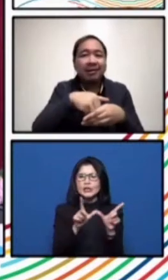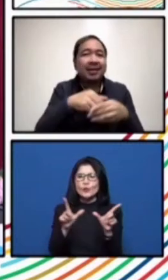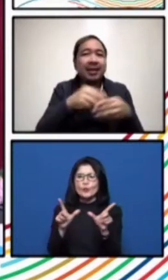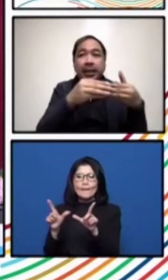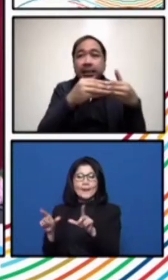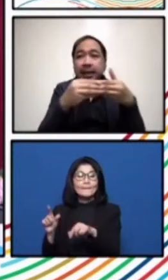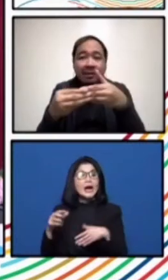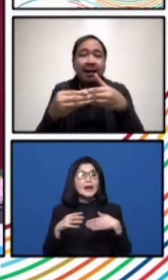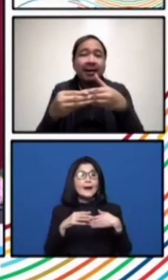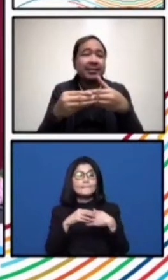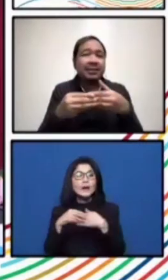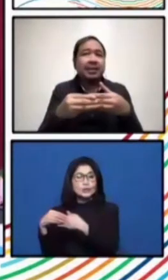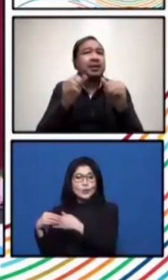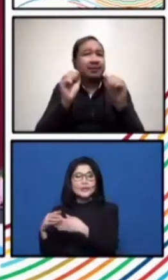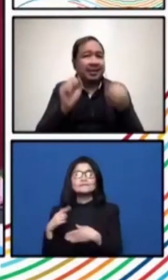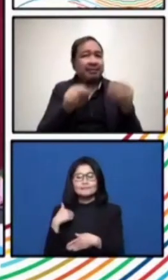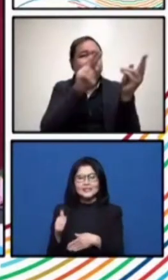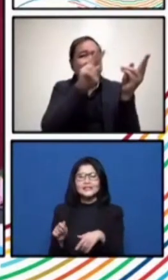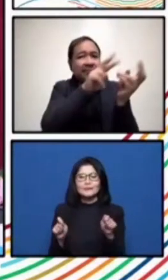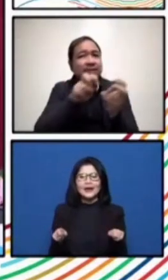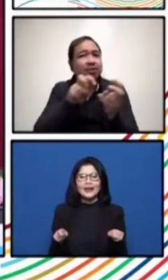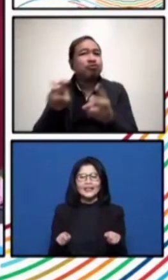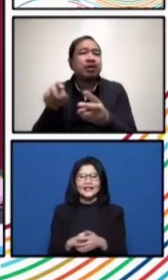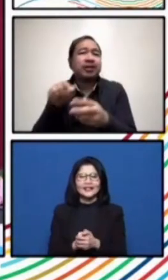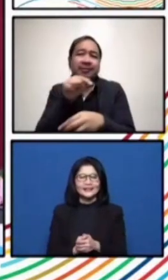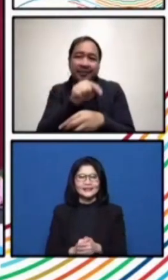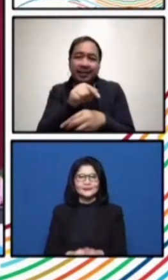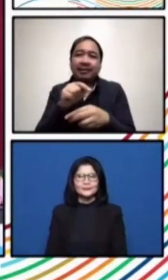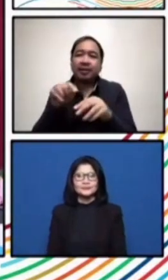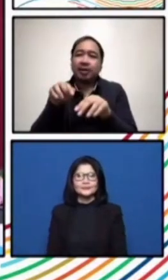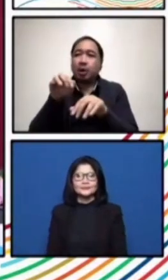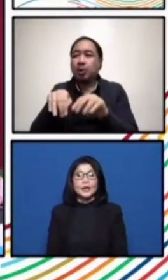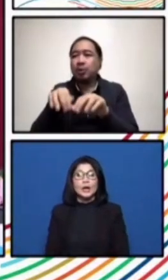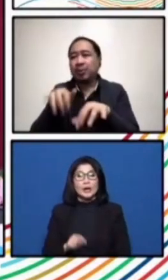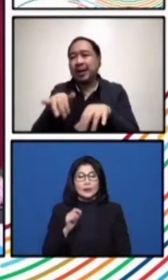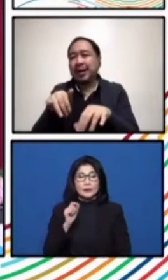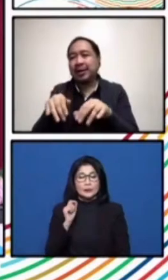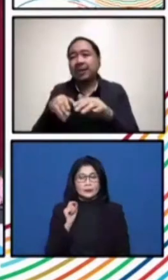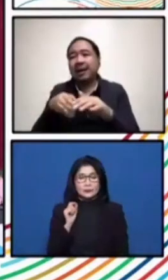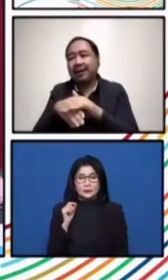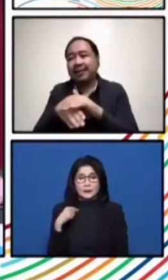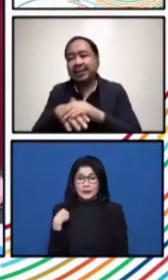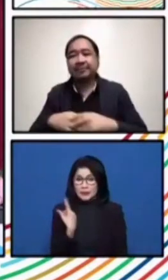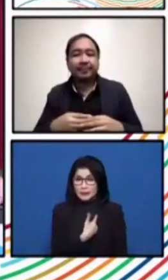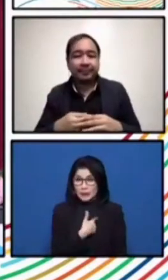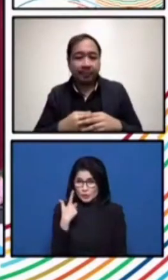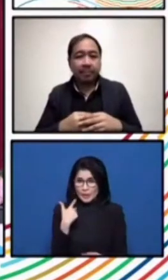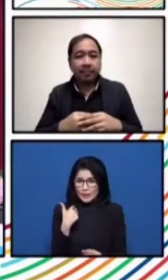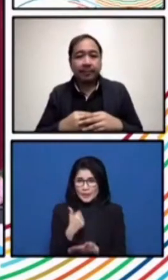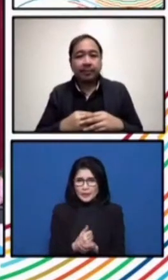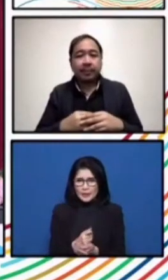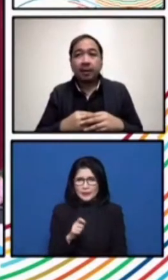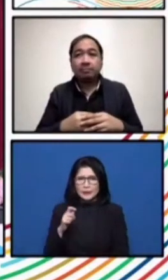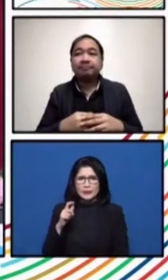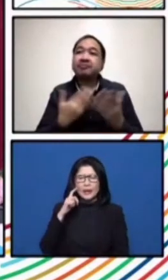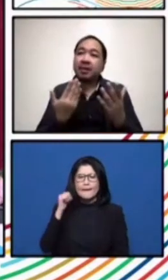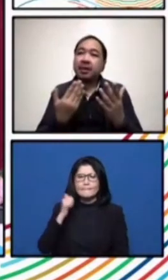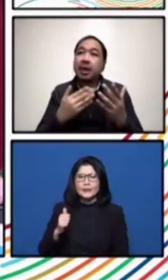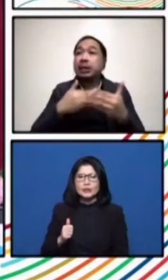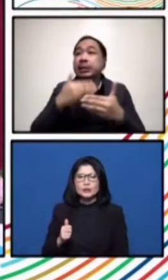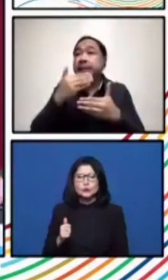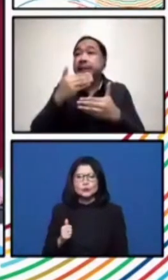we can use as reference we should also tap on artificial intelligence